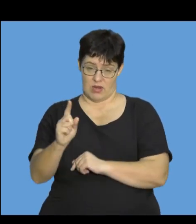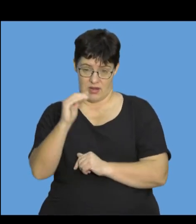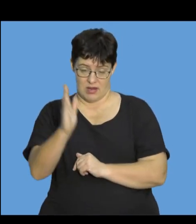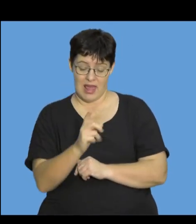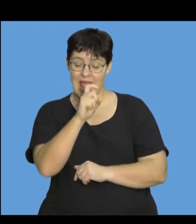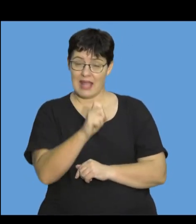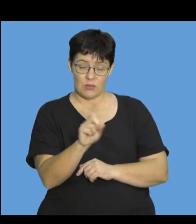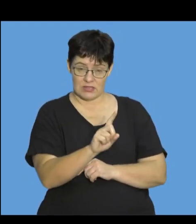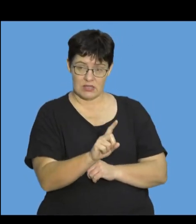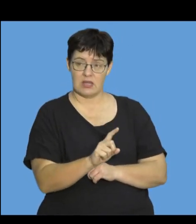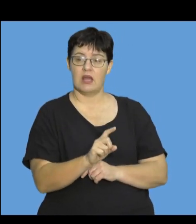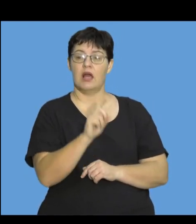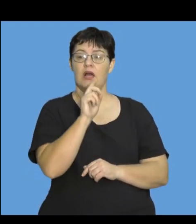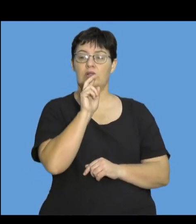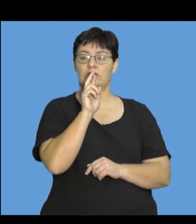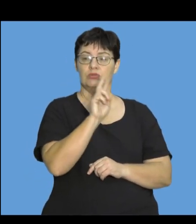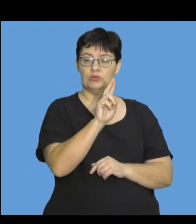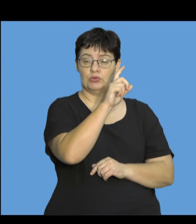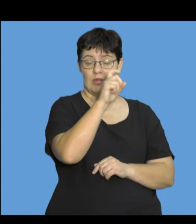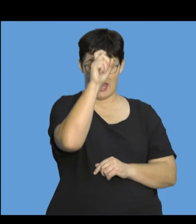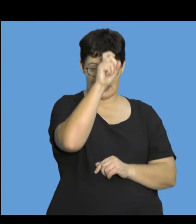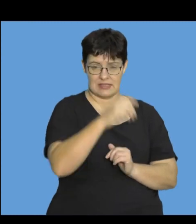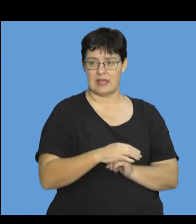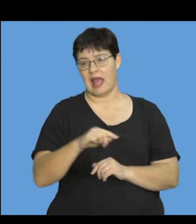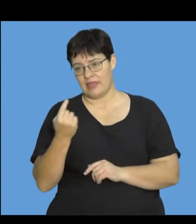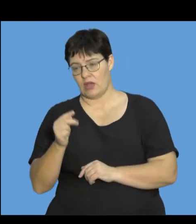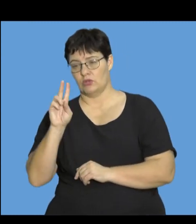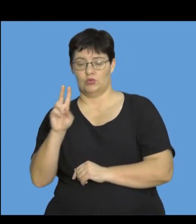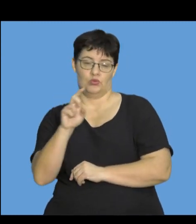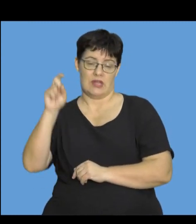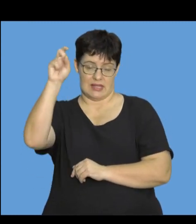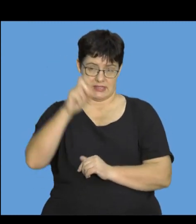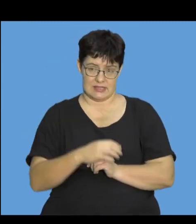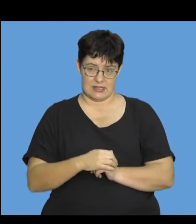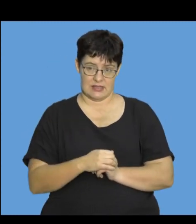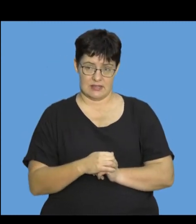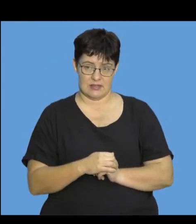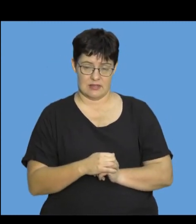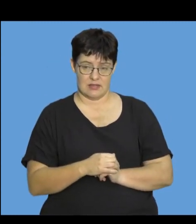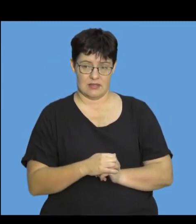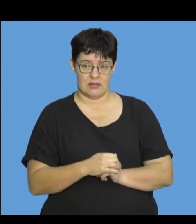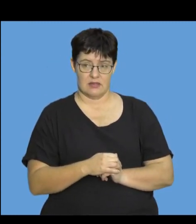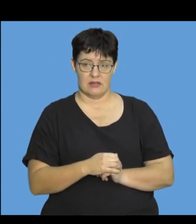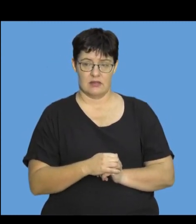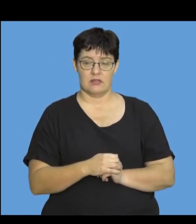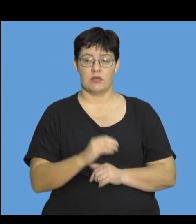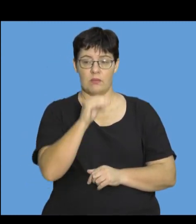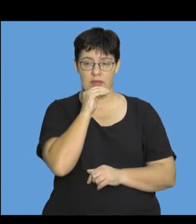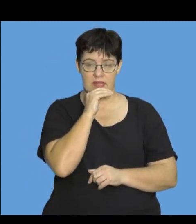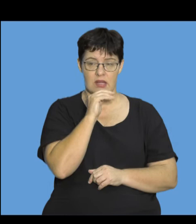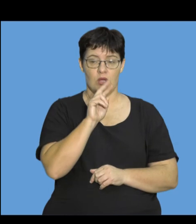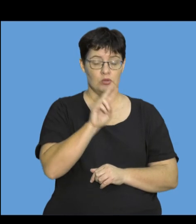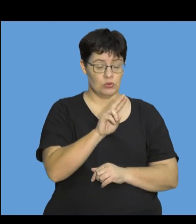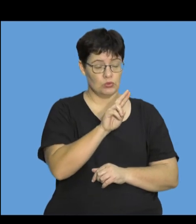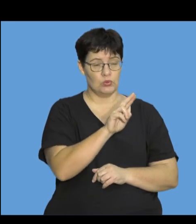right? But what is our x here? It's 2 to the x. What is the other x? It's 2 to the x, right? So you can see this will